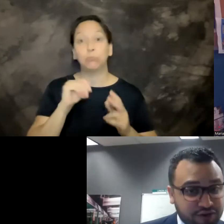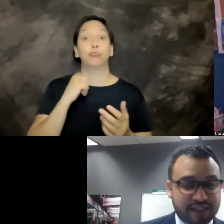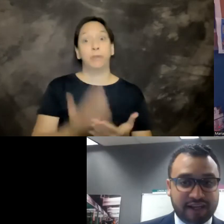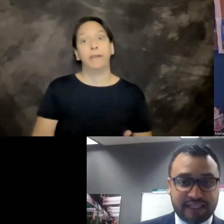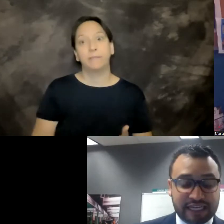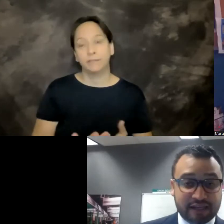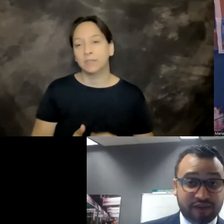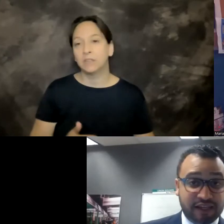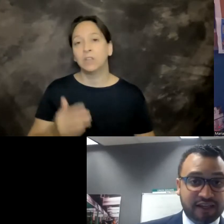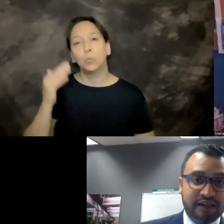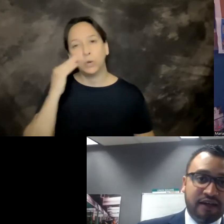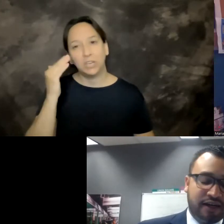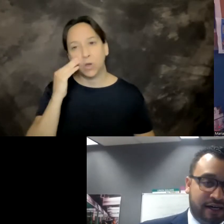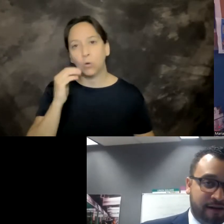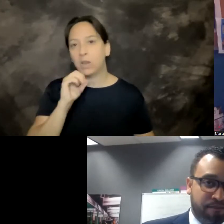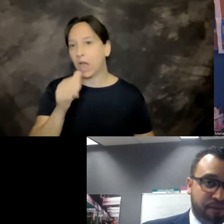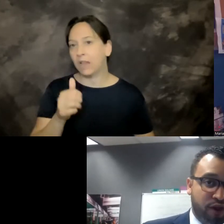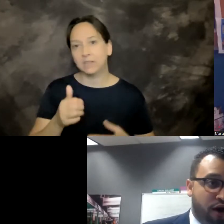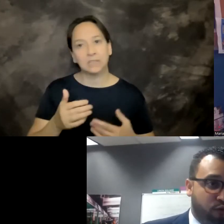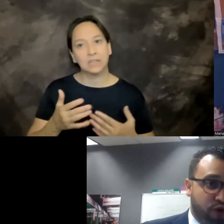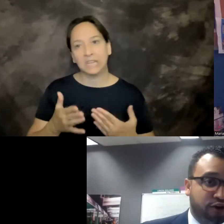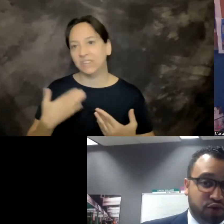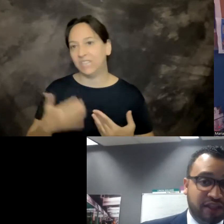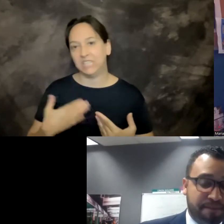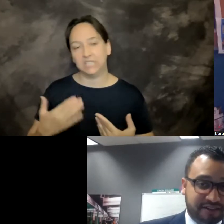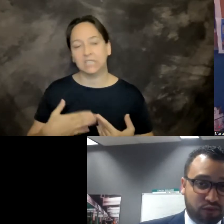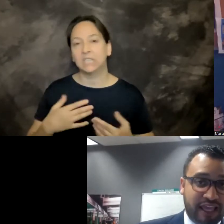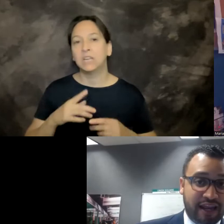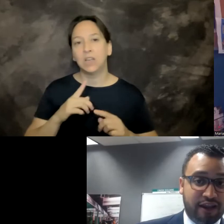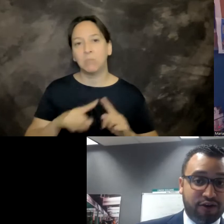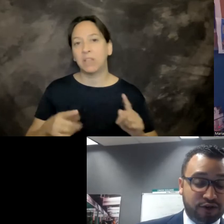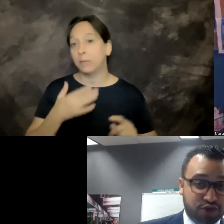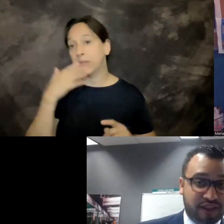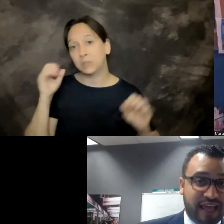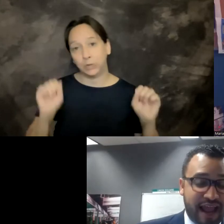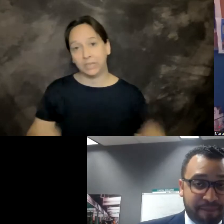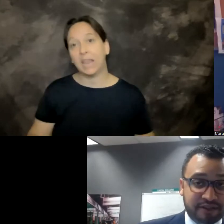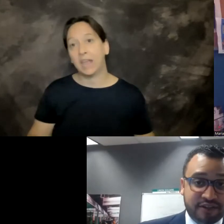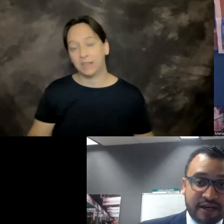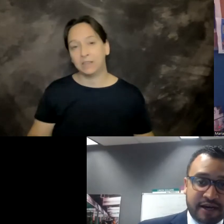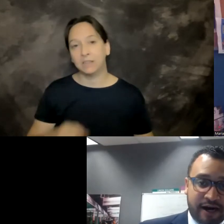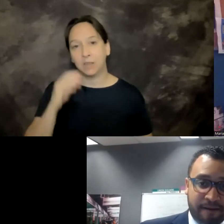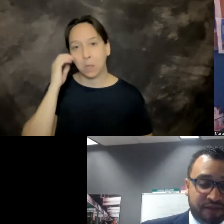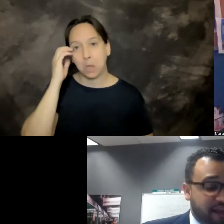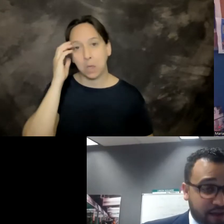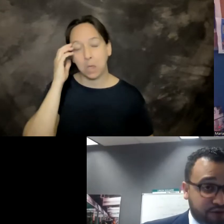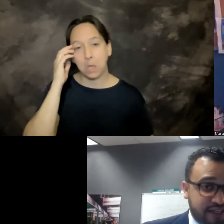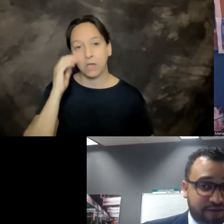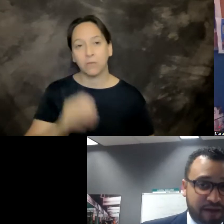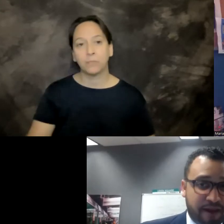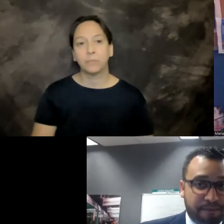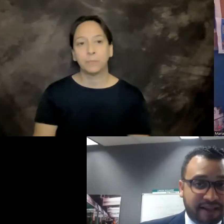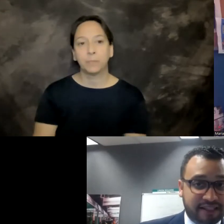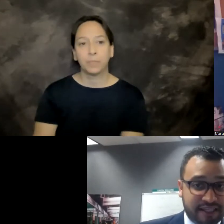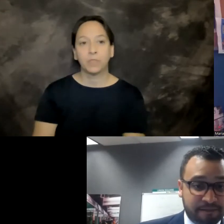We understand it's inconvenient, but we are doing the best that we can here to ensure that that happens. I will take